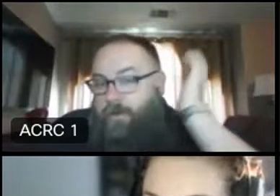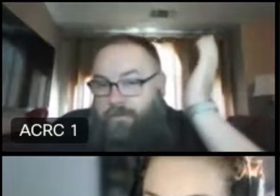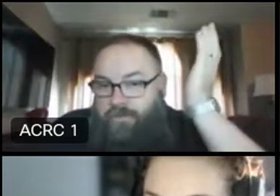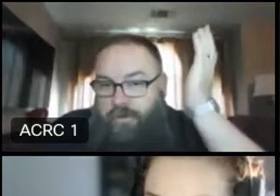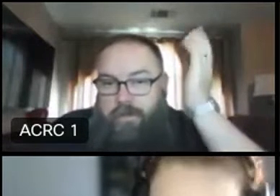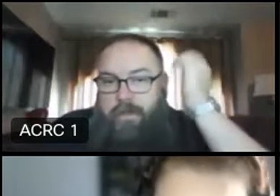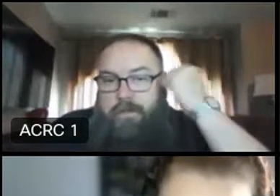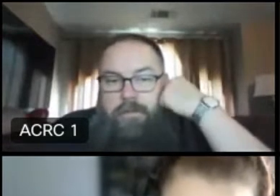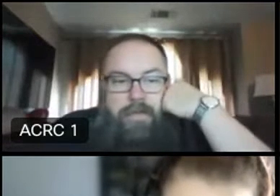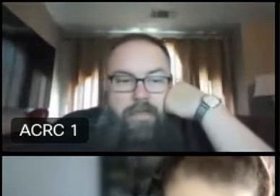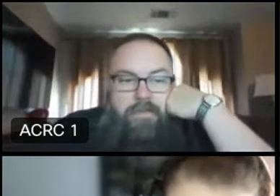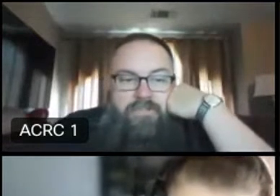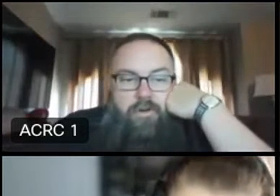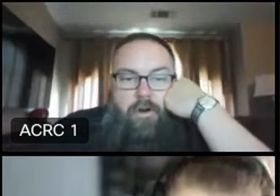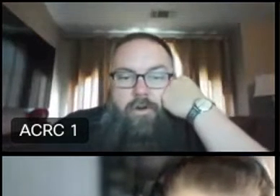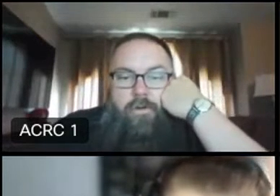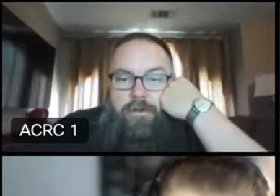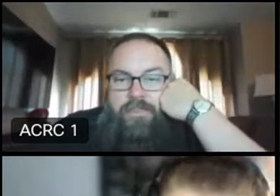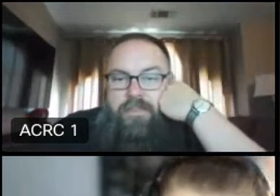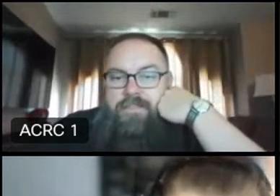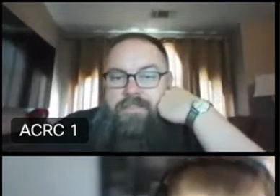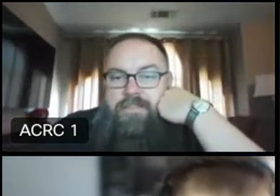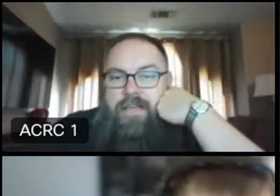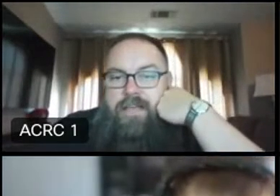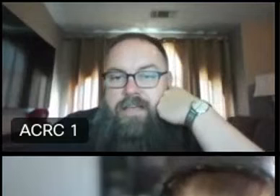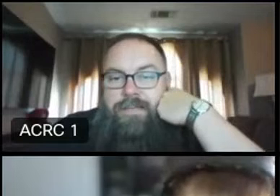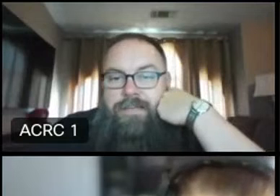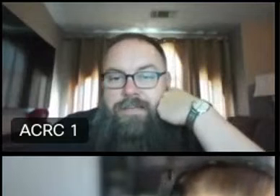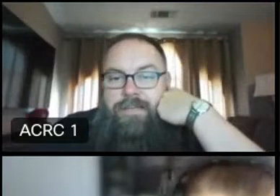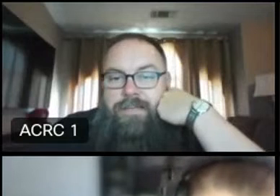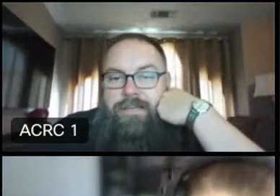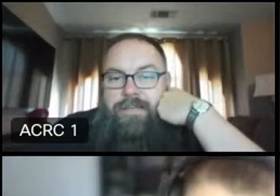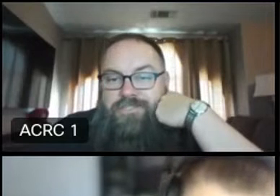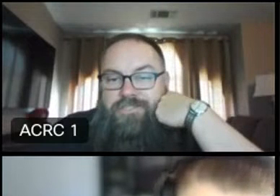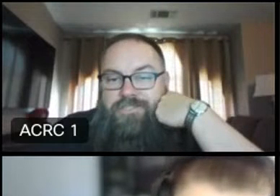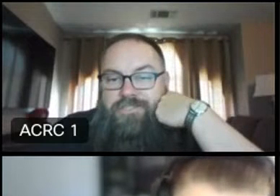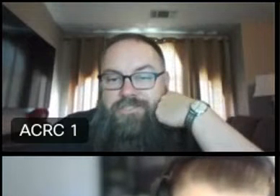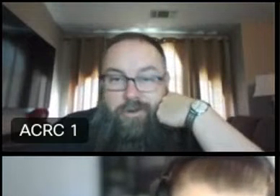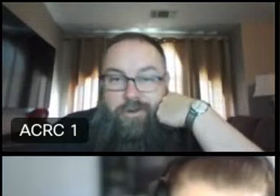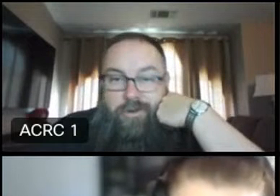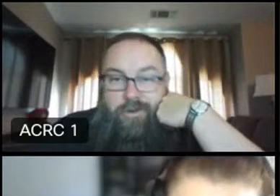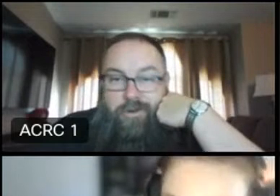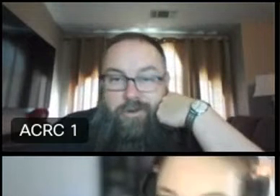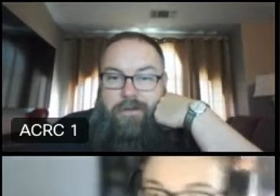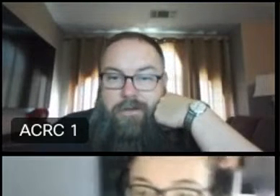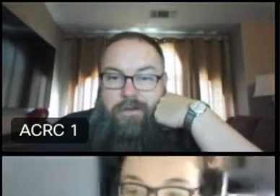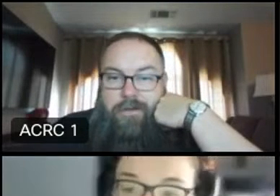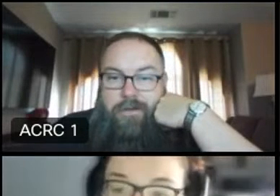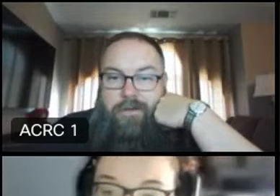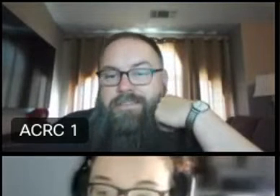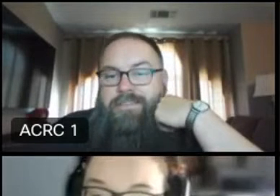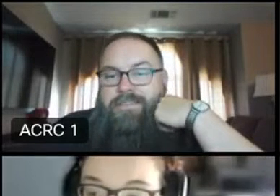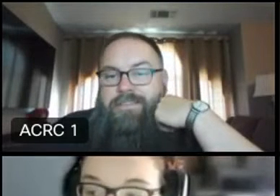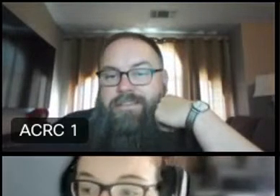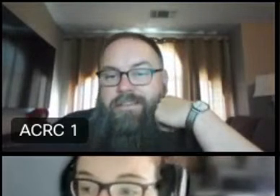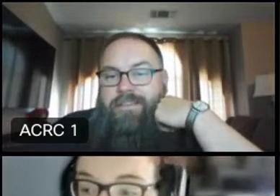Excellent point, Jody. And again, these are all going to be things that really planning team discussions are going to need to occur, right? And